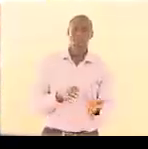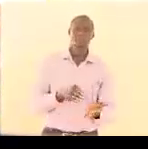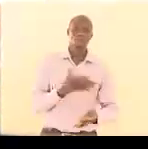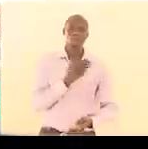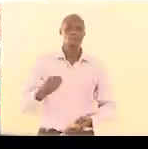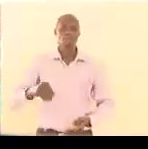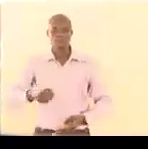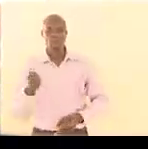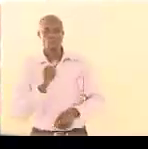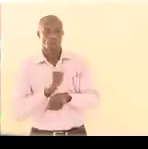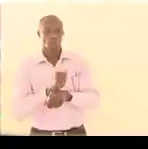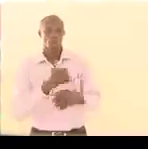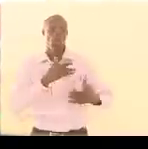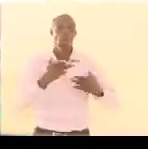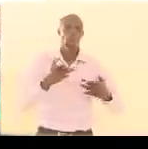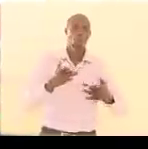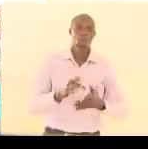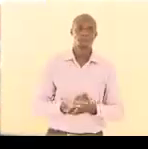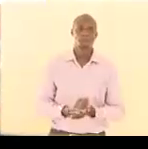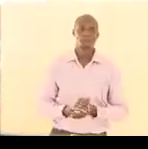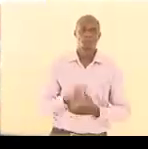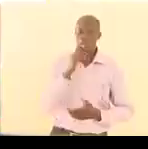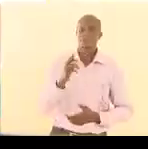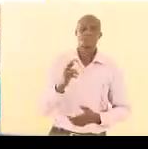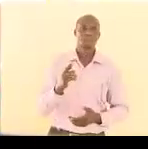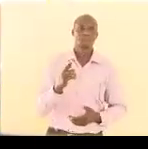dead. Then the corporal work of mercy.